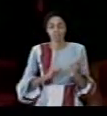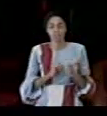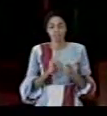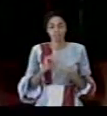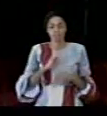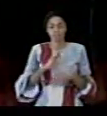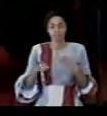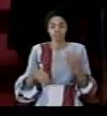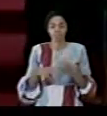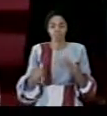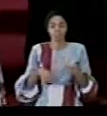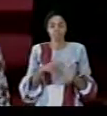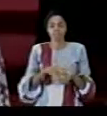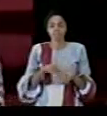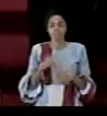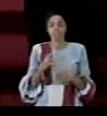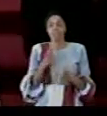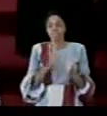Nation